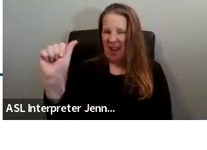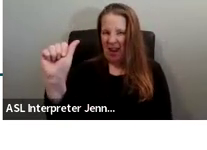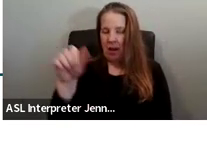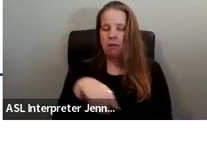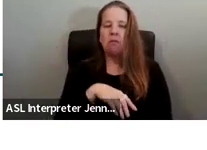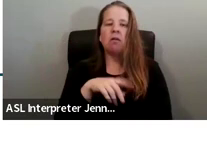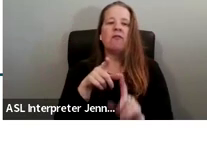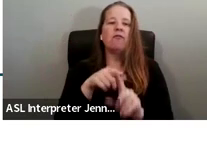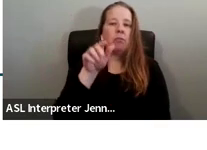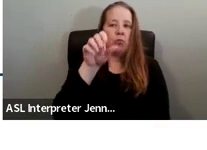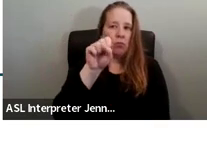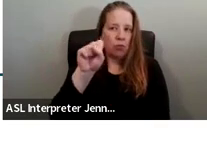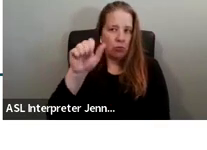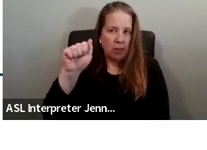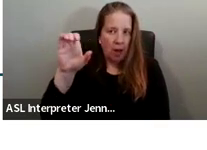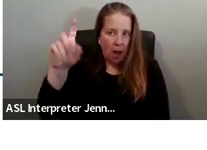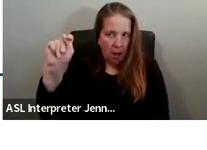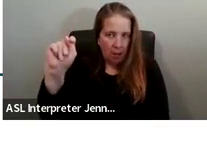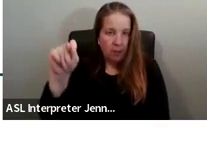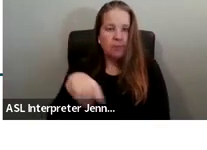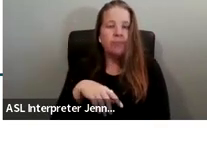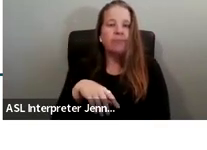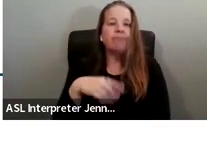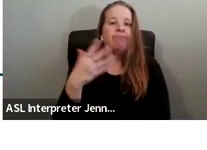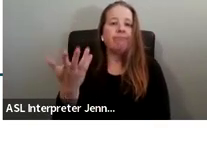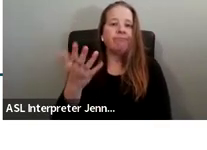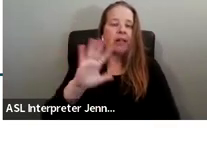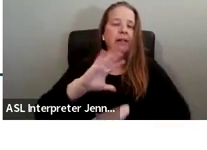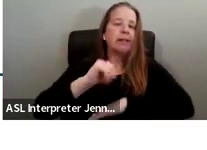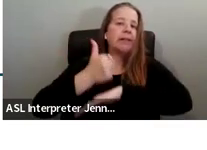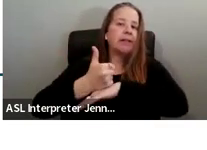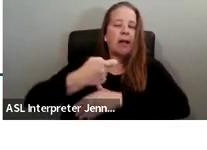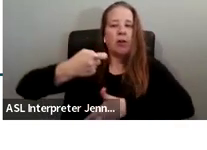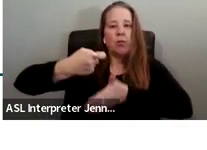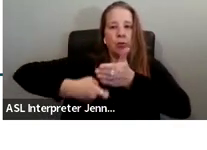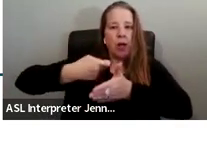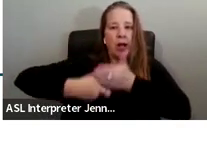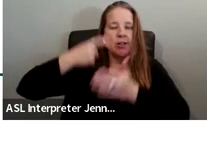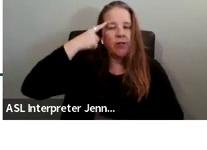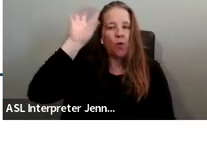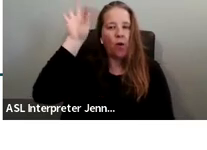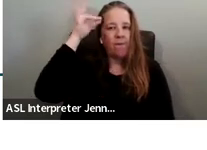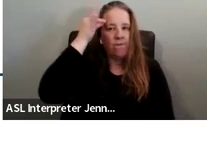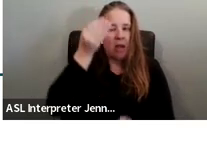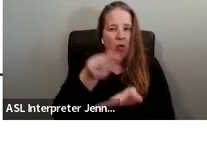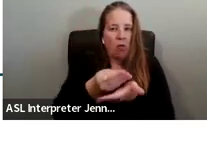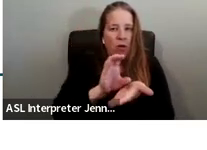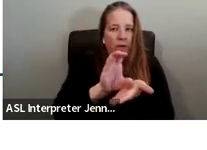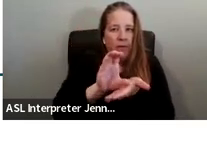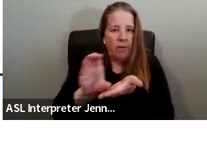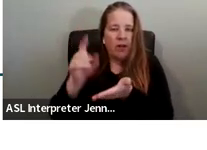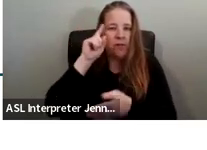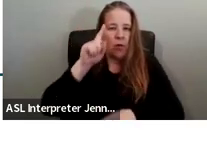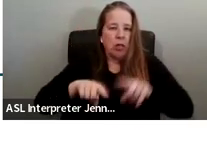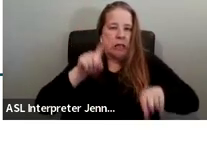the Social Security Act sets forth the rates of federal financing for different types of expenditures,